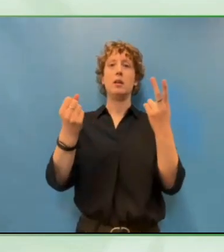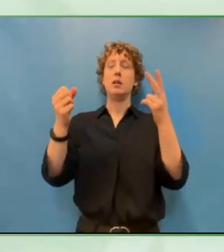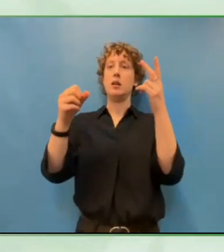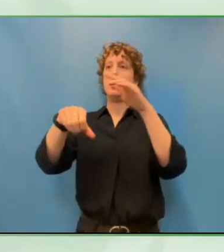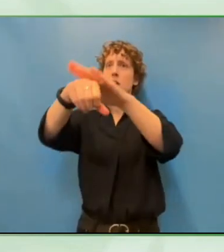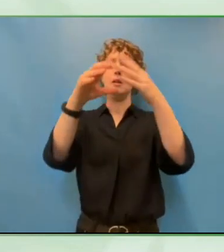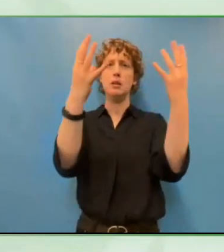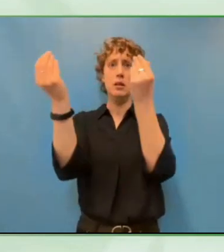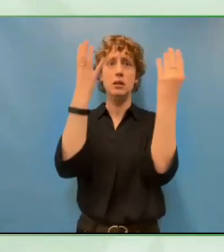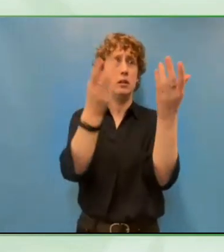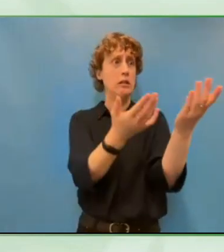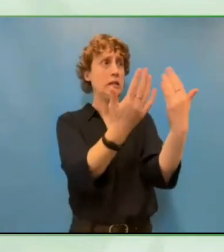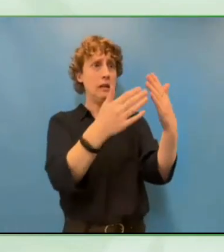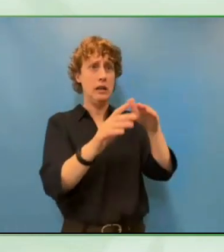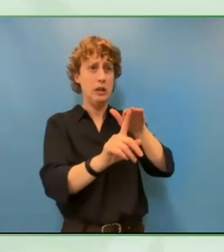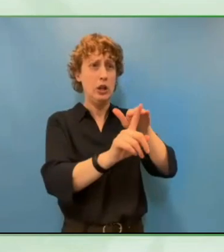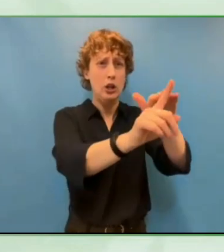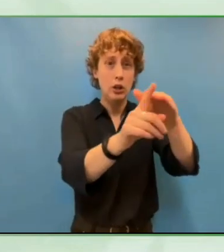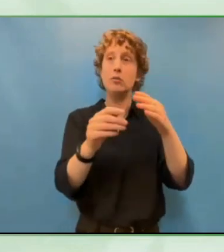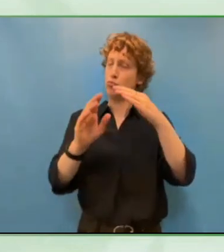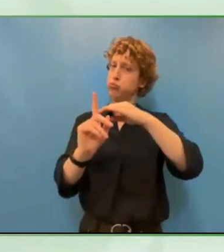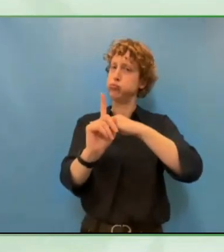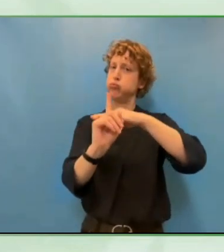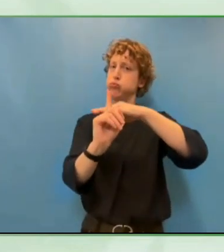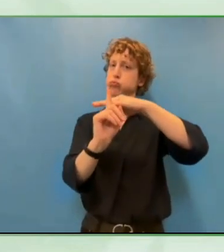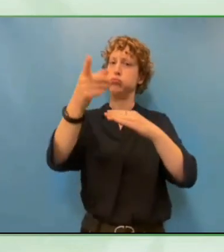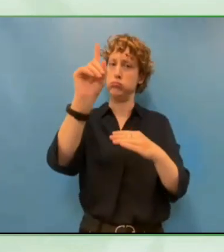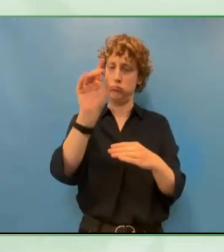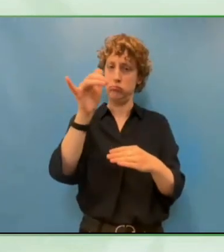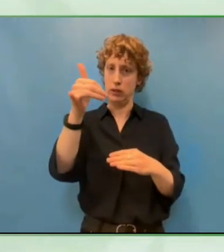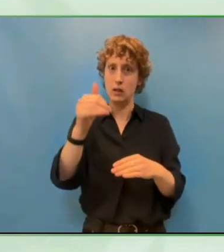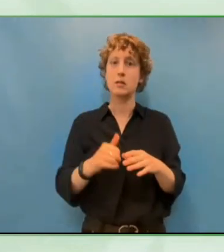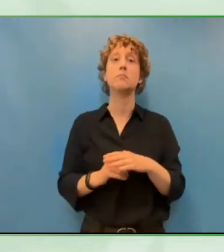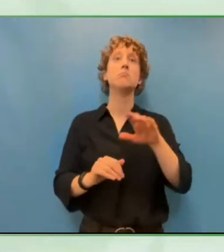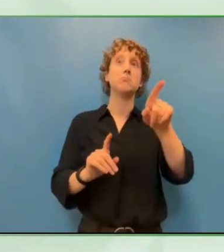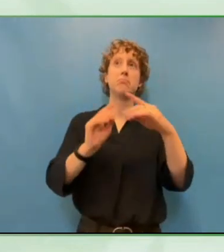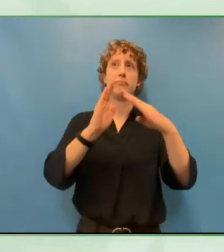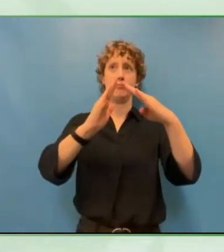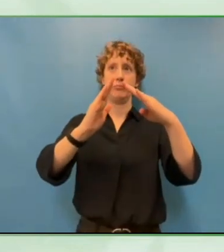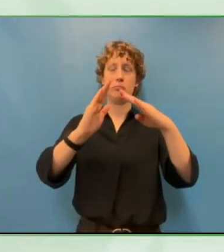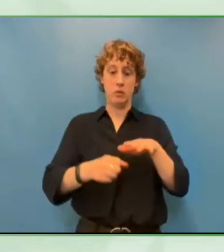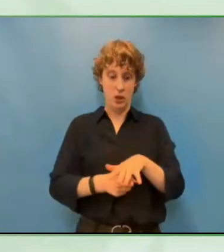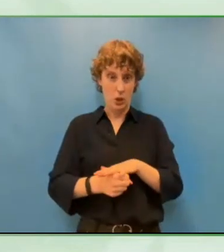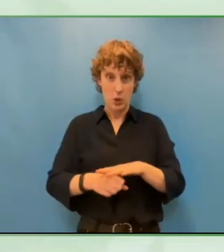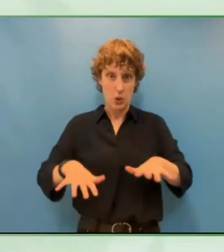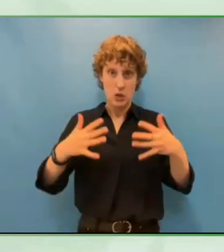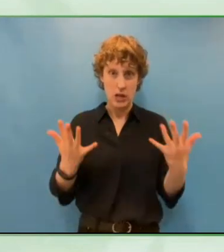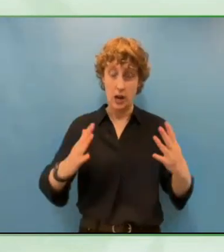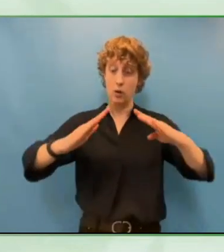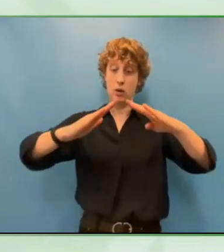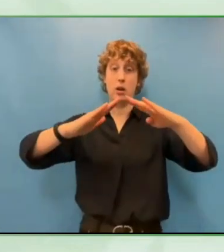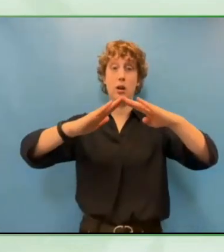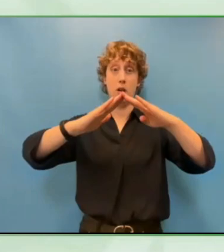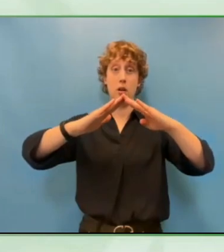breaks further down. If the shelter, for example, doesn't have accessible sanitation, people won't